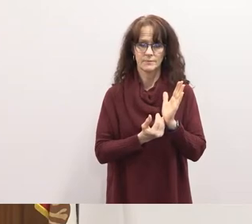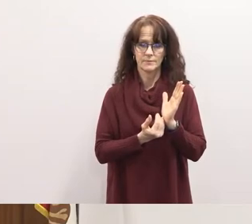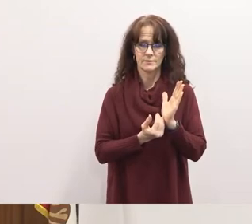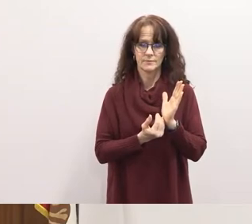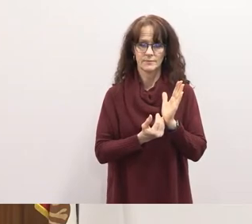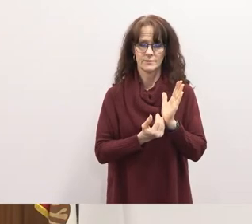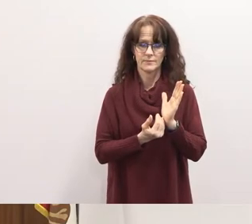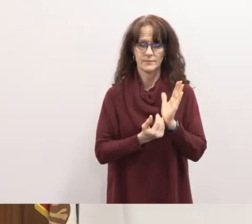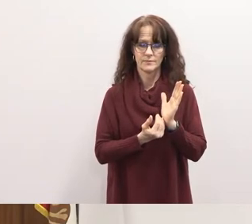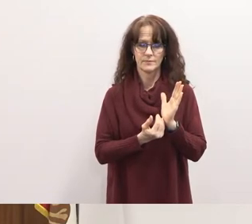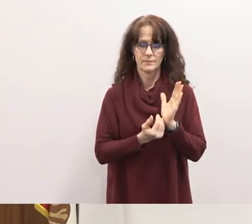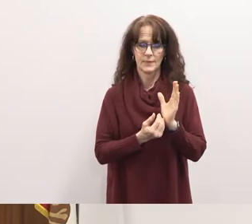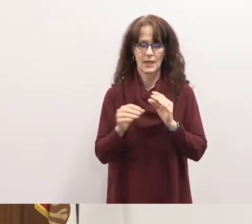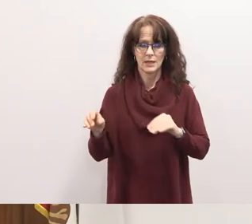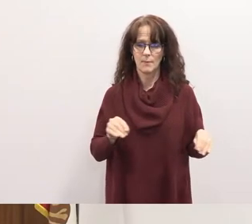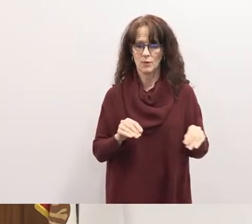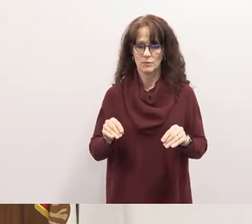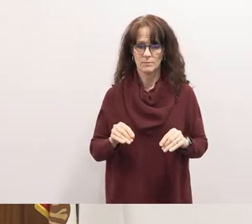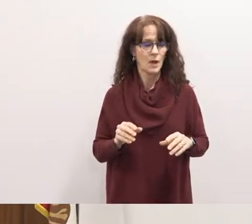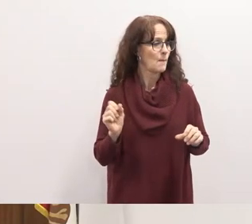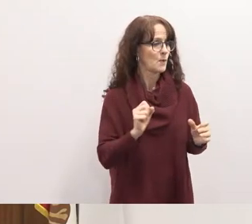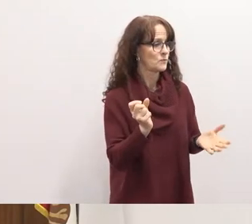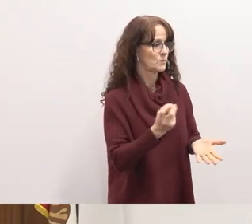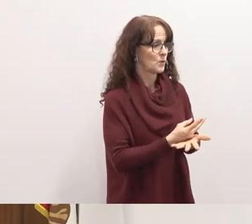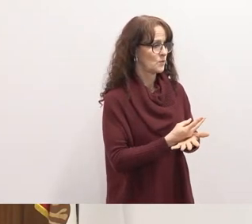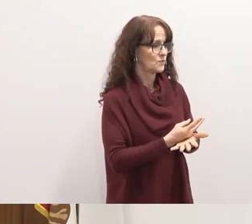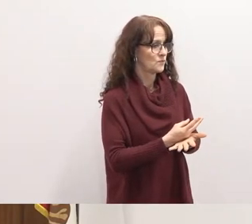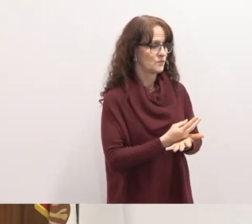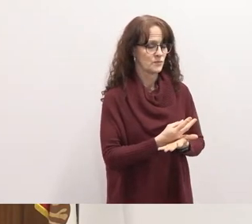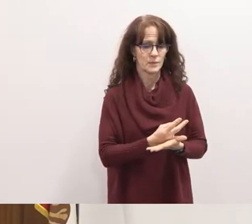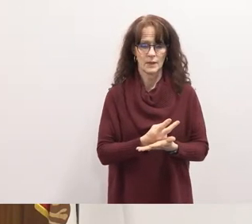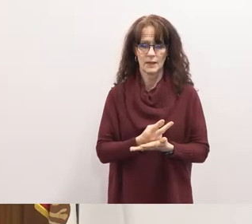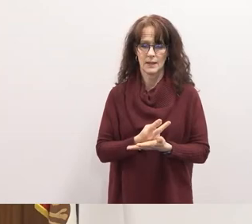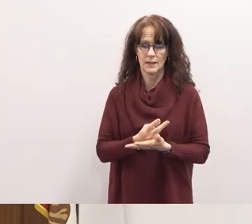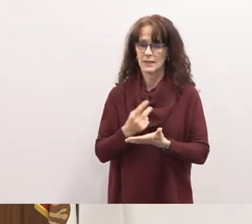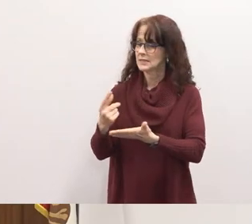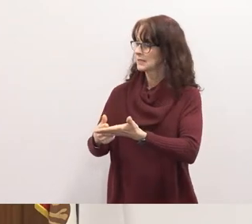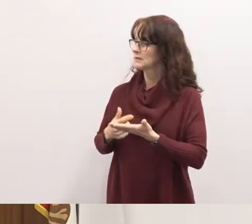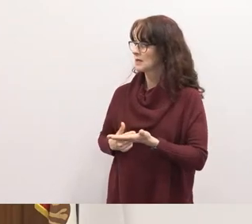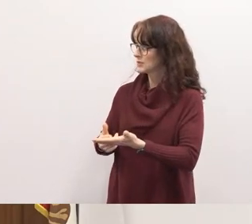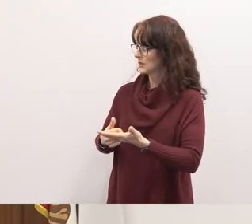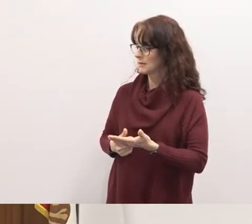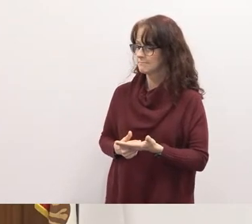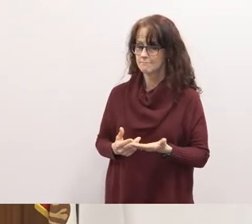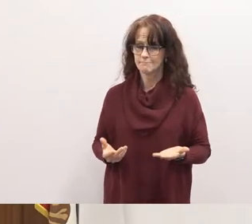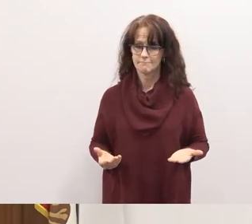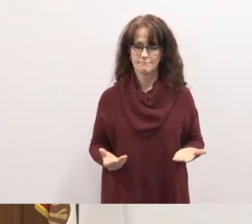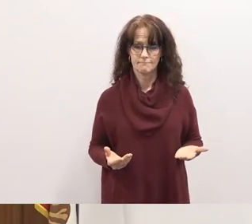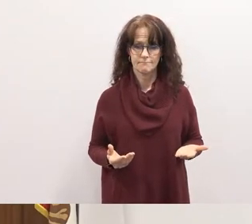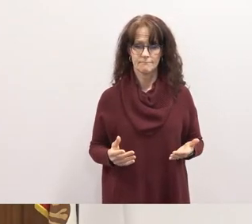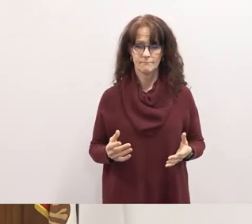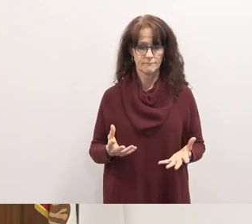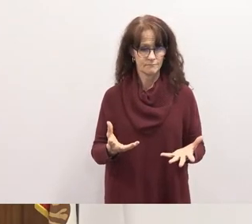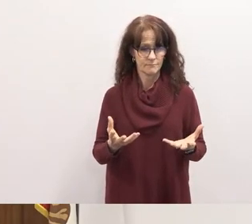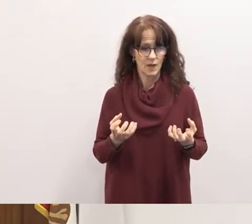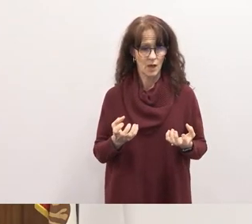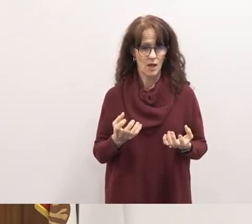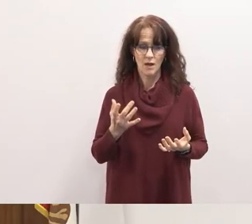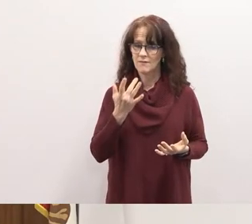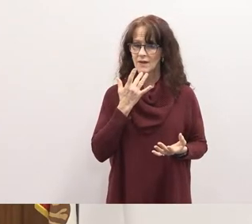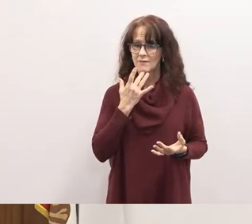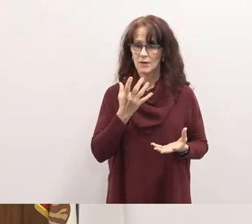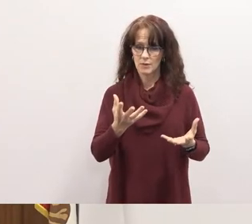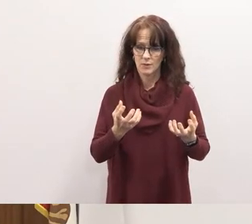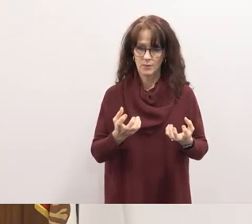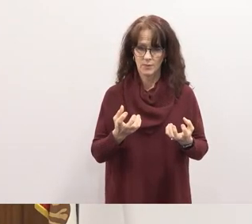Nope. Okay, I need a motion. I move to approve. Second. Any discussion? All in favor? Aye.